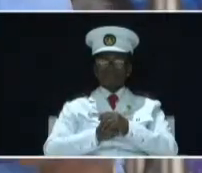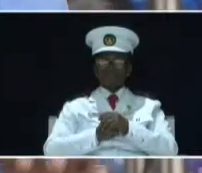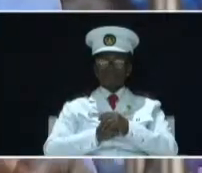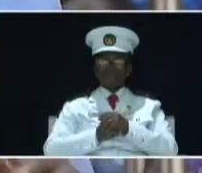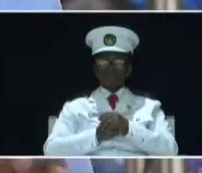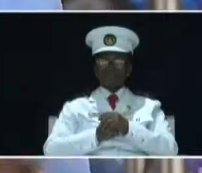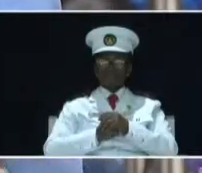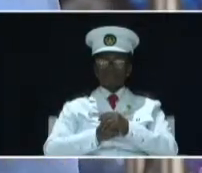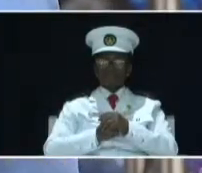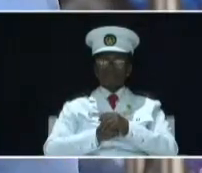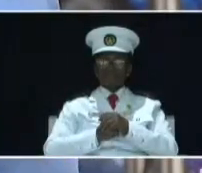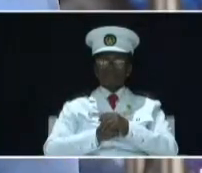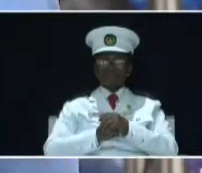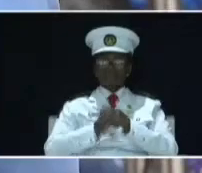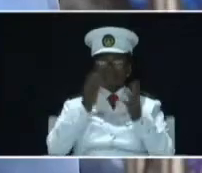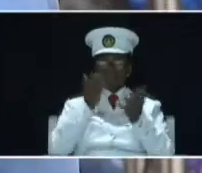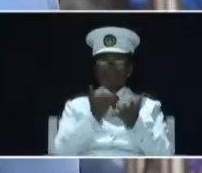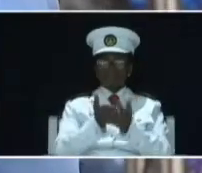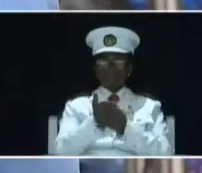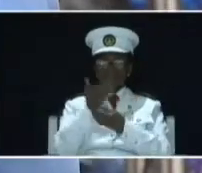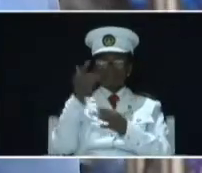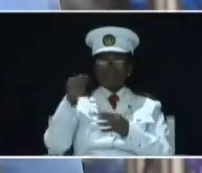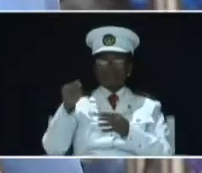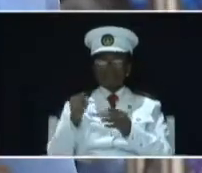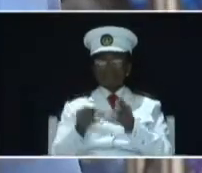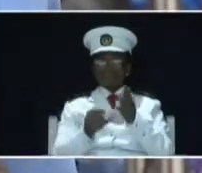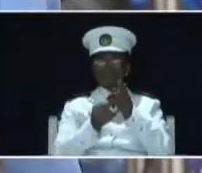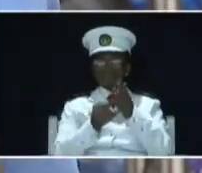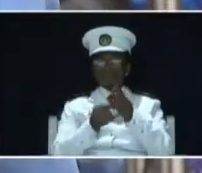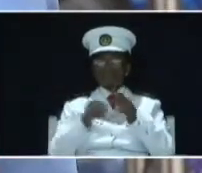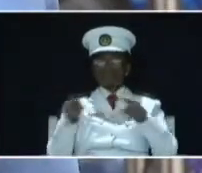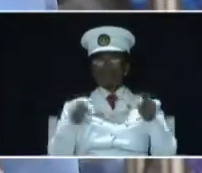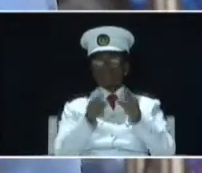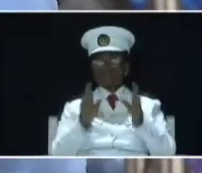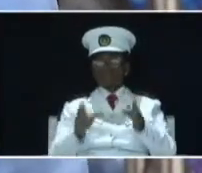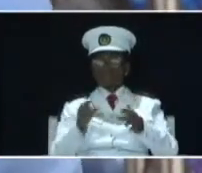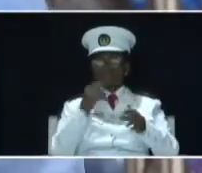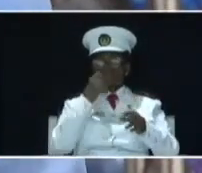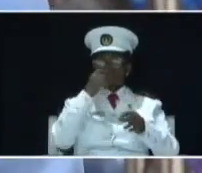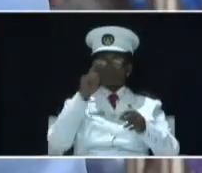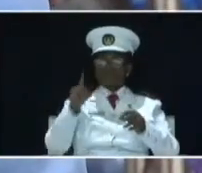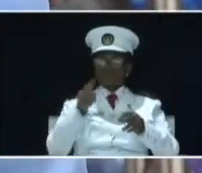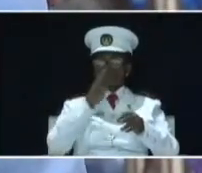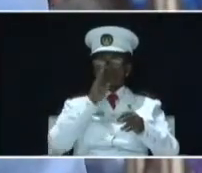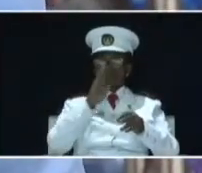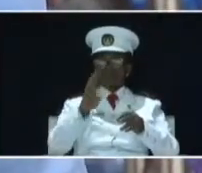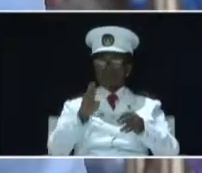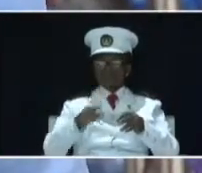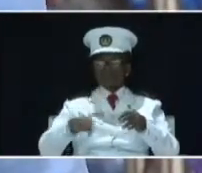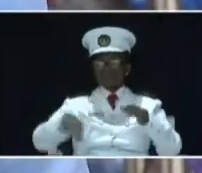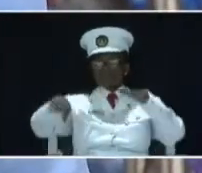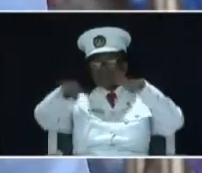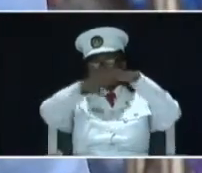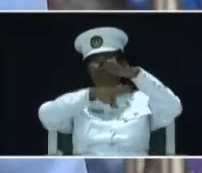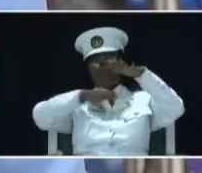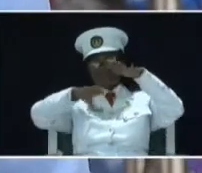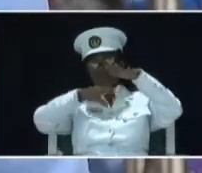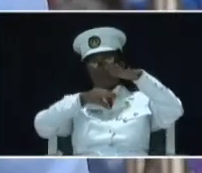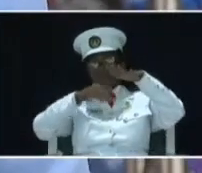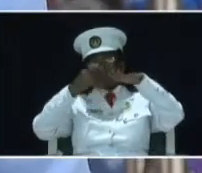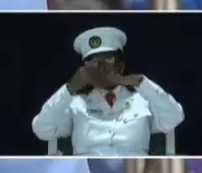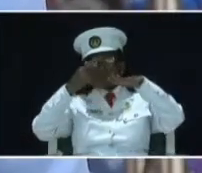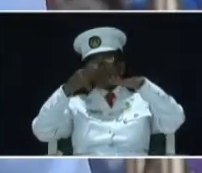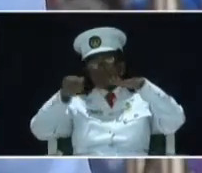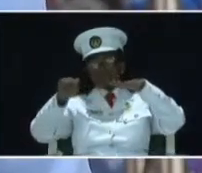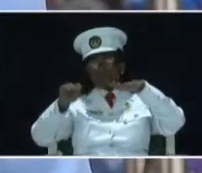So the junior partner must be subject to the senior partner. That's